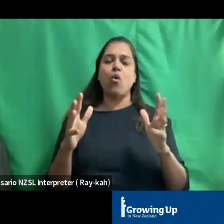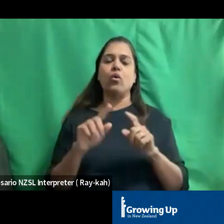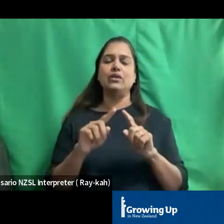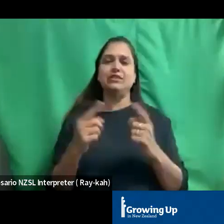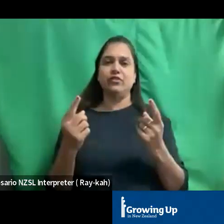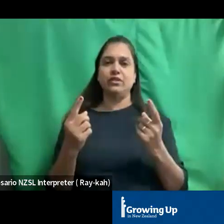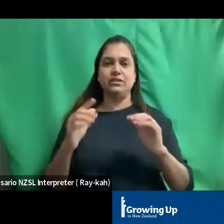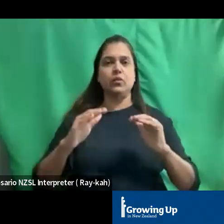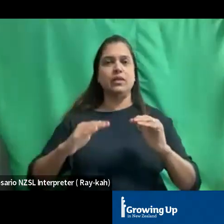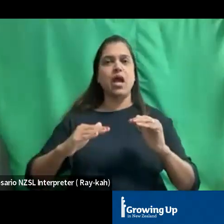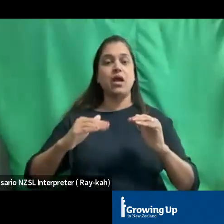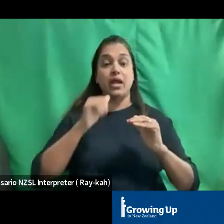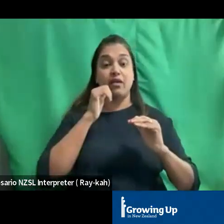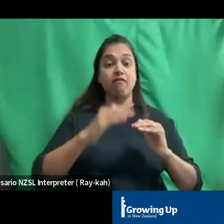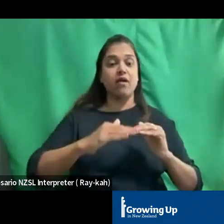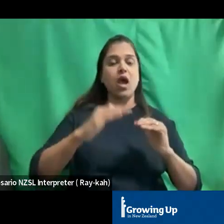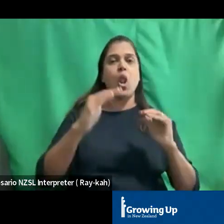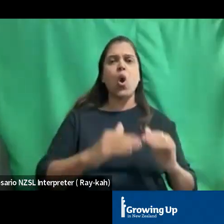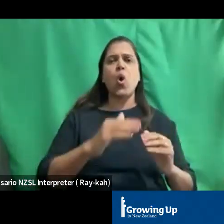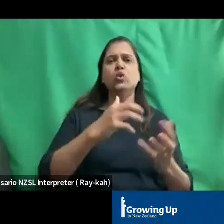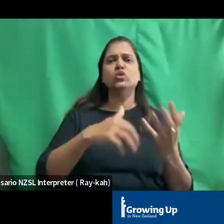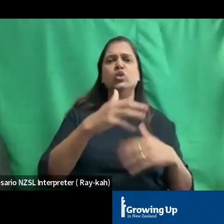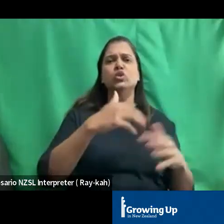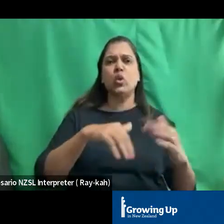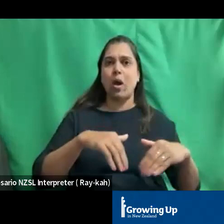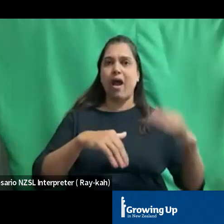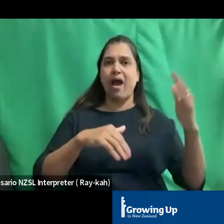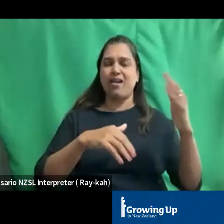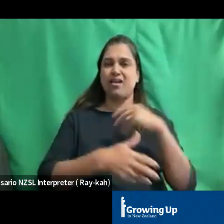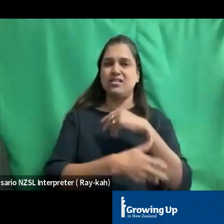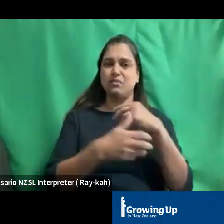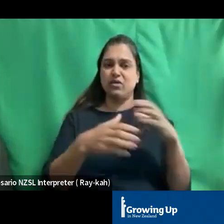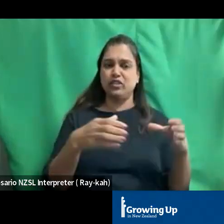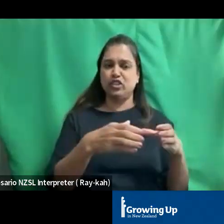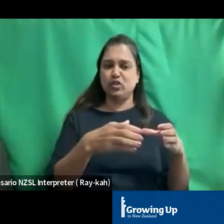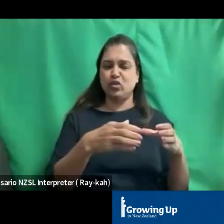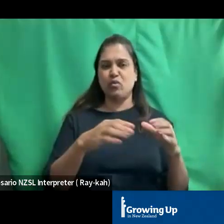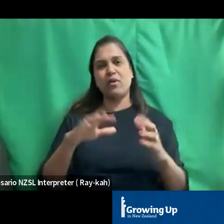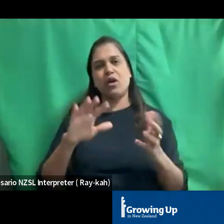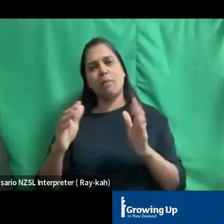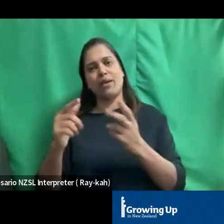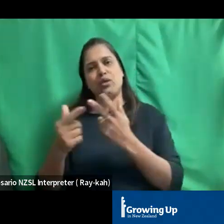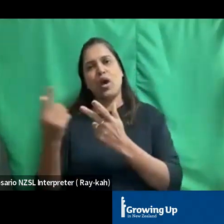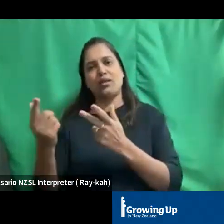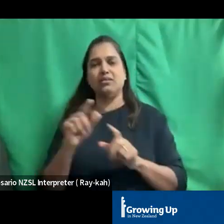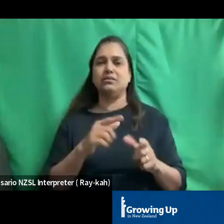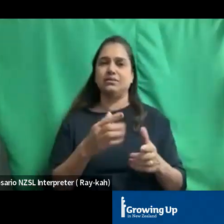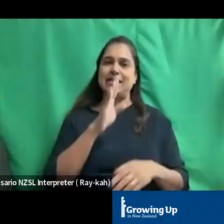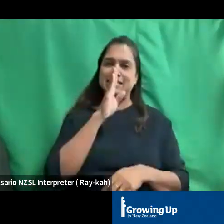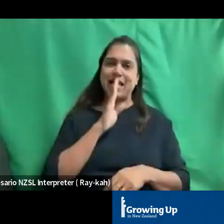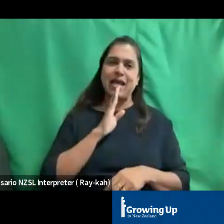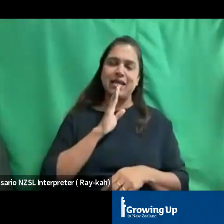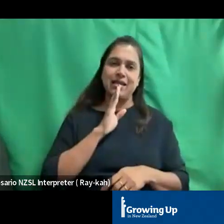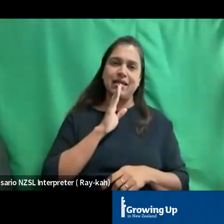higher deprivation groups, and sadly greater prevalence amongst Rangataki Māori and Pacifica